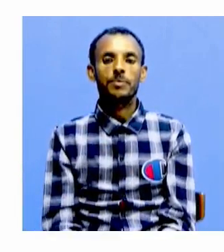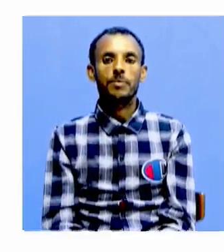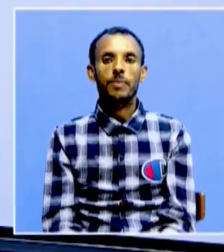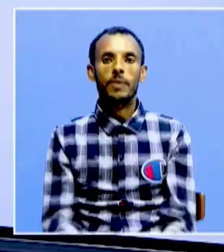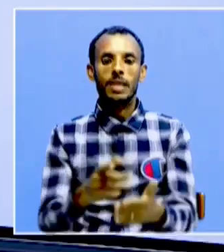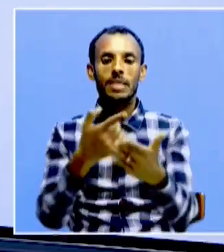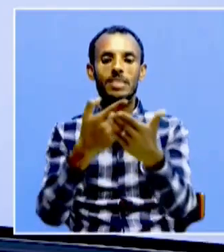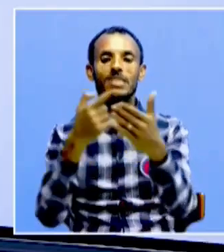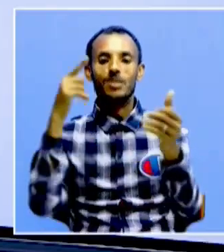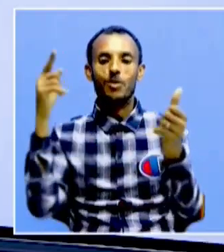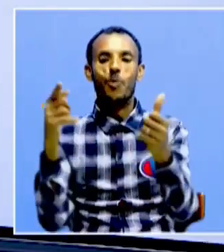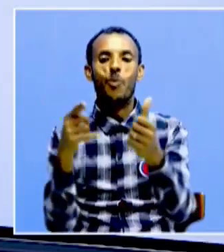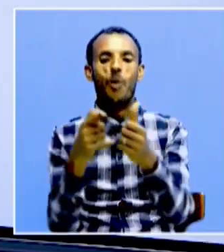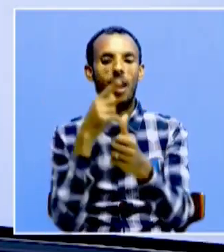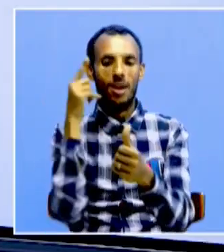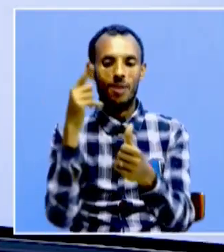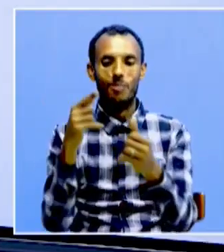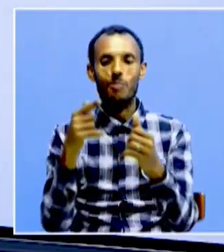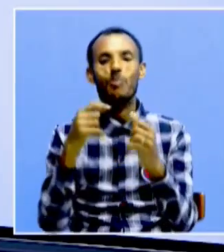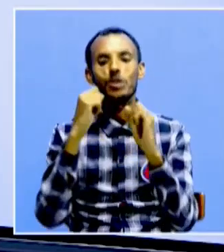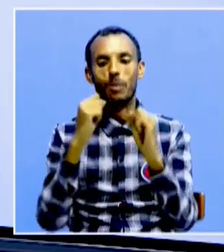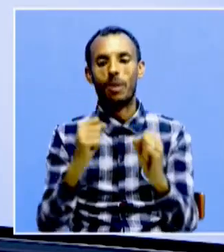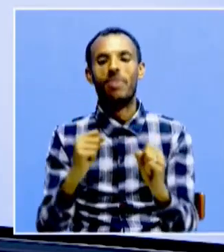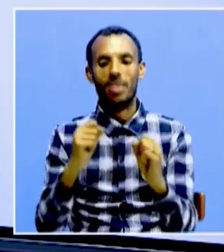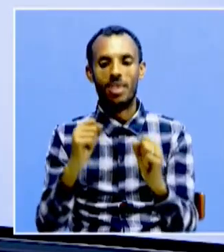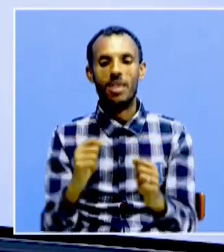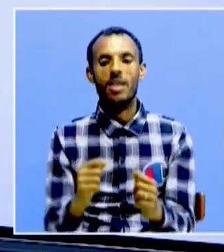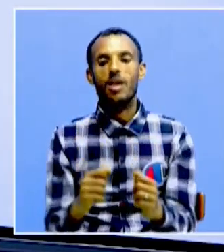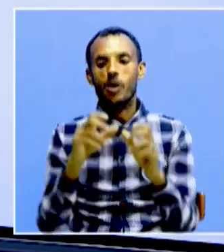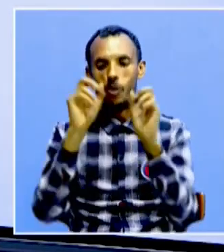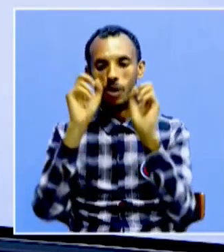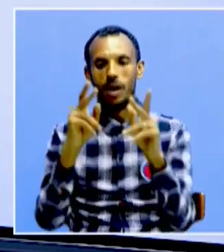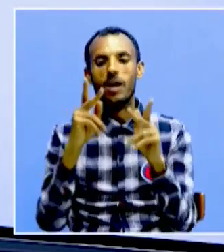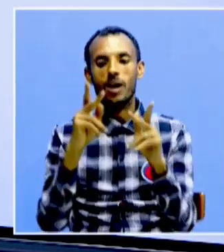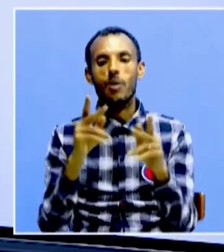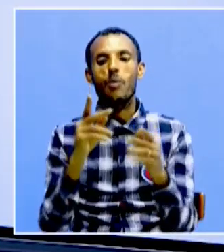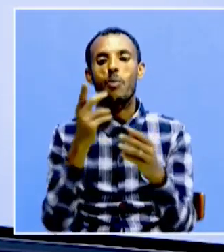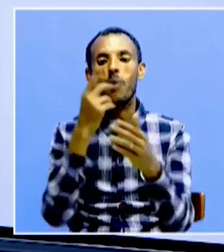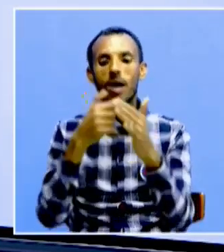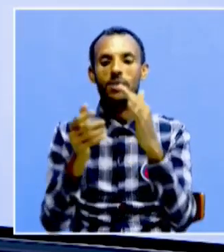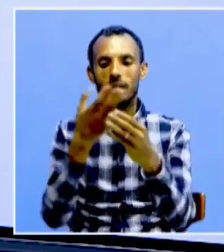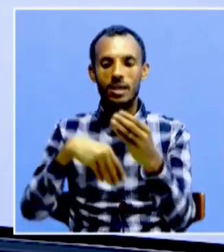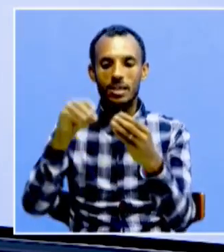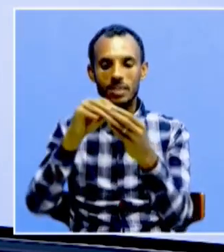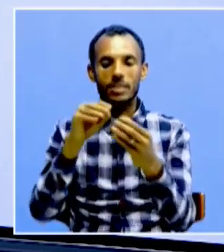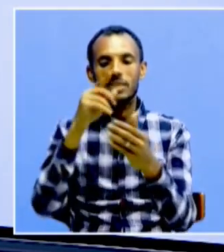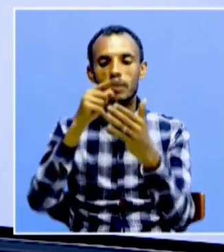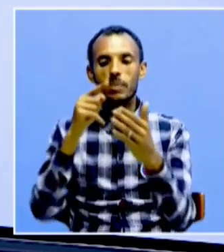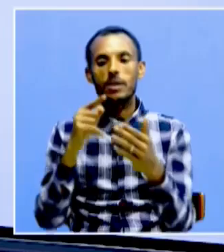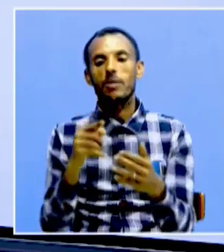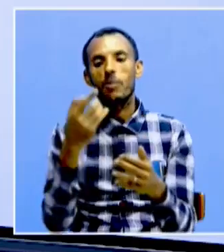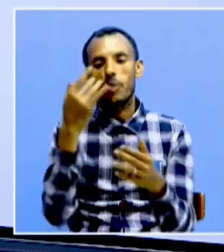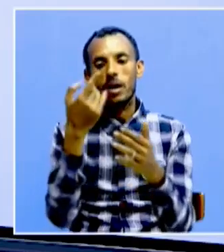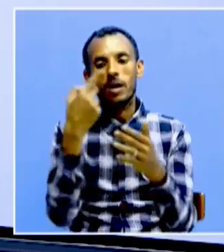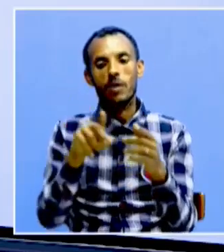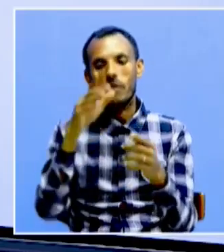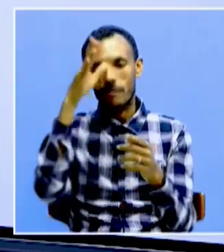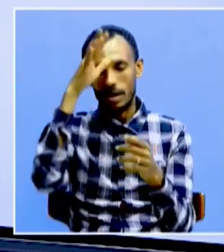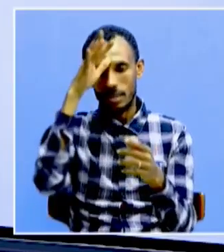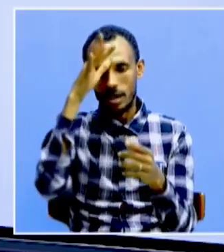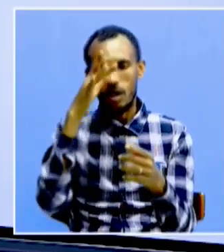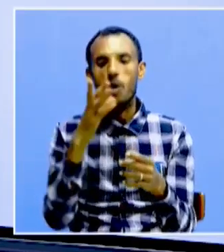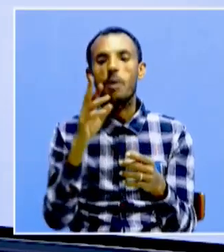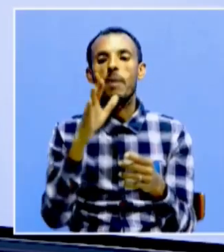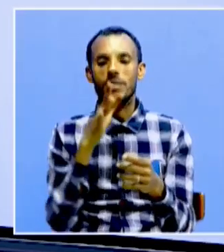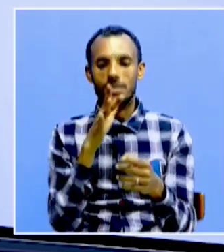This is one possibility, right? Okay, what else? When somebody, for example, when your father or when your